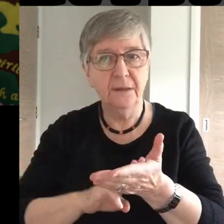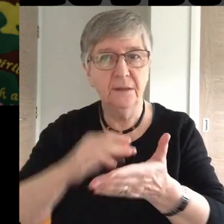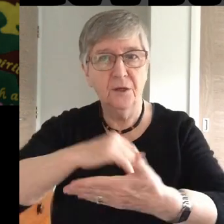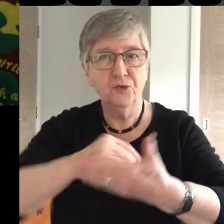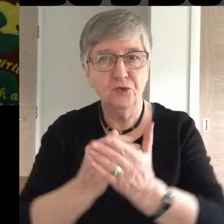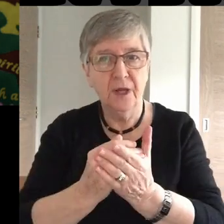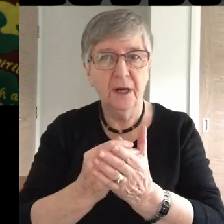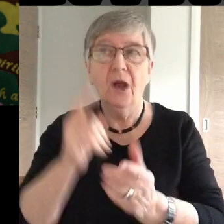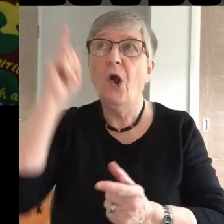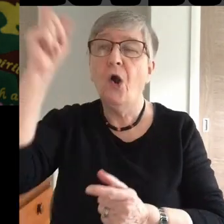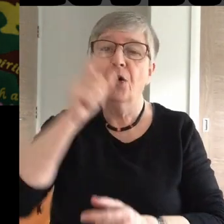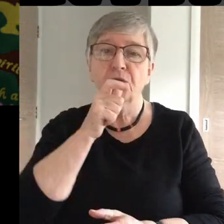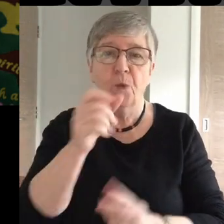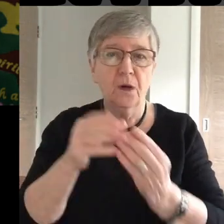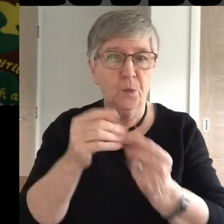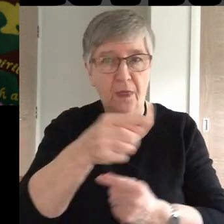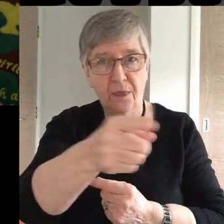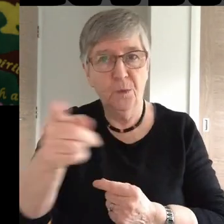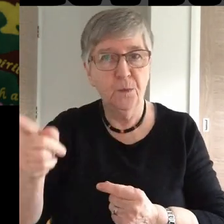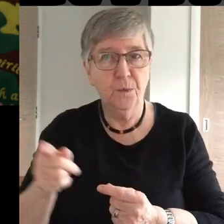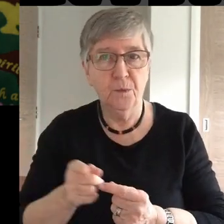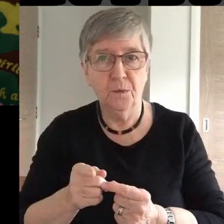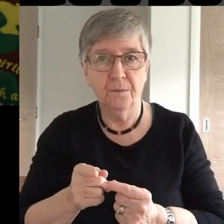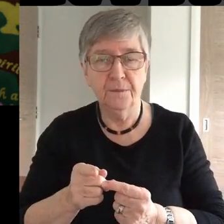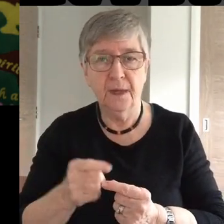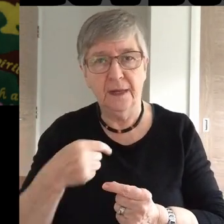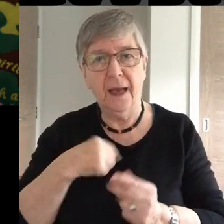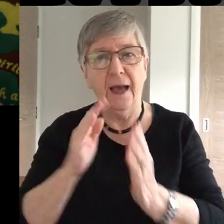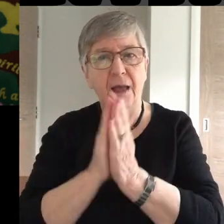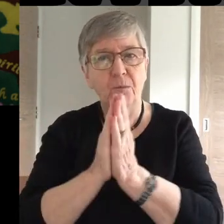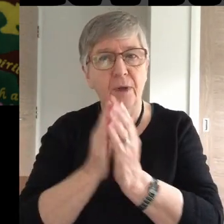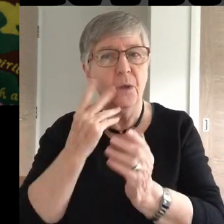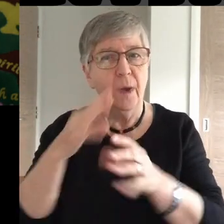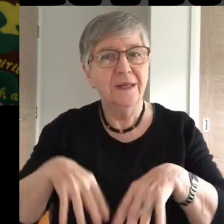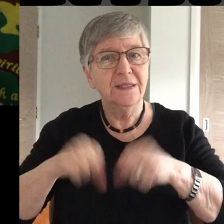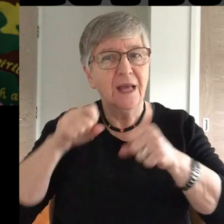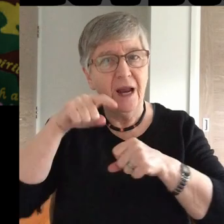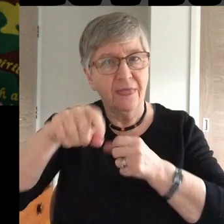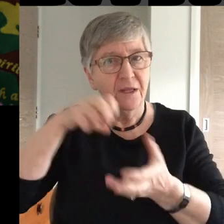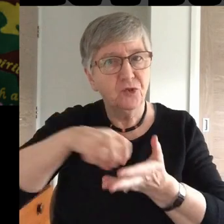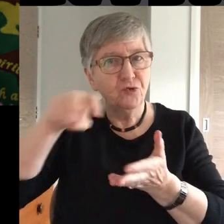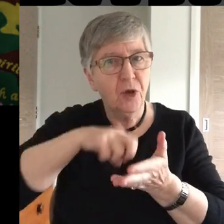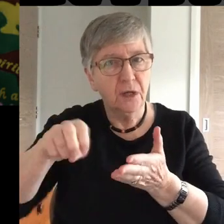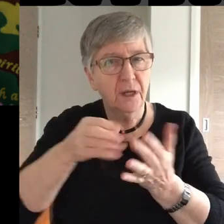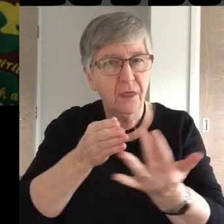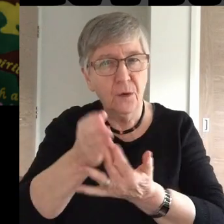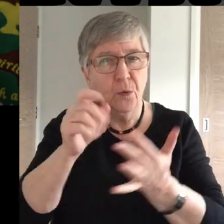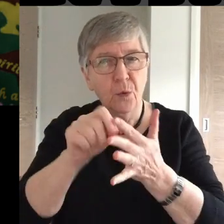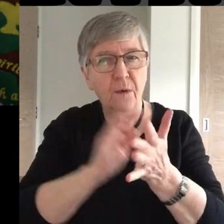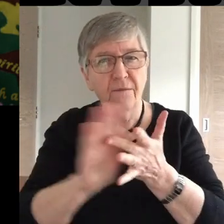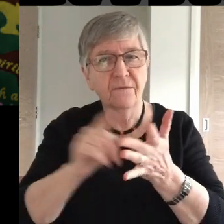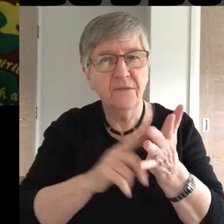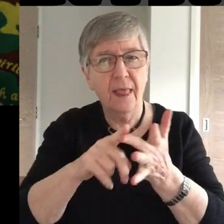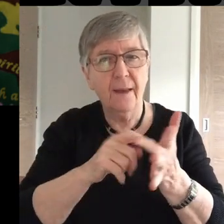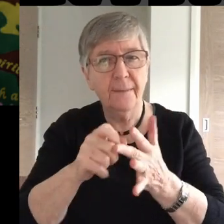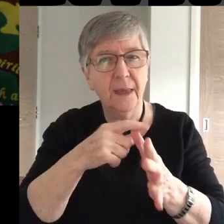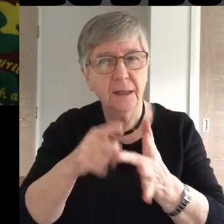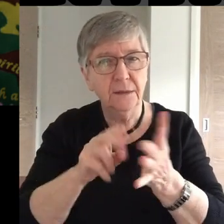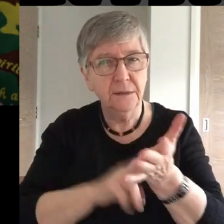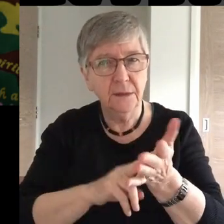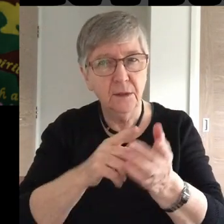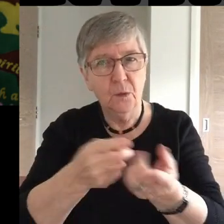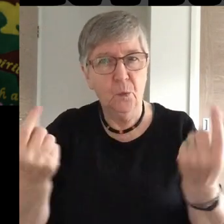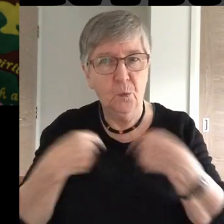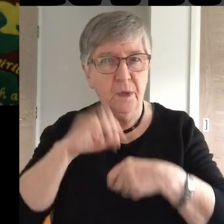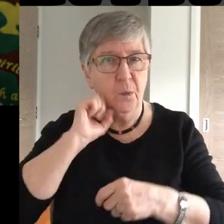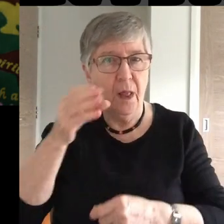as we start this new journey into Philippians 2, that we could all learn something new and exciting about the Lord.